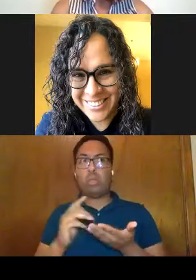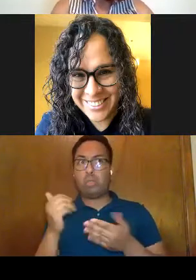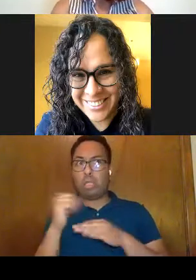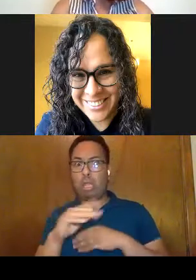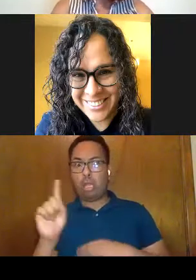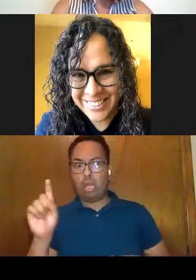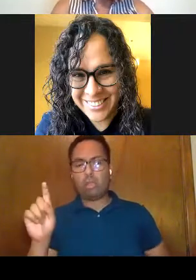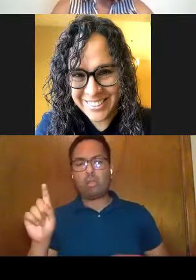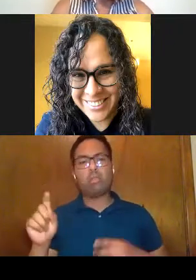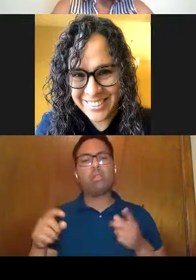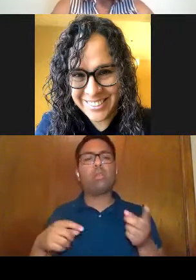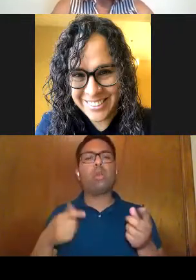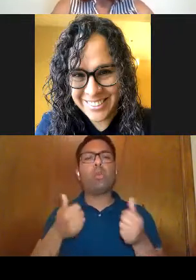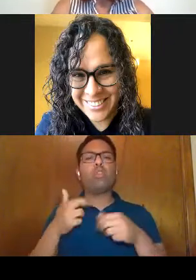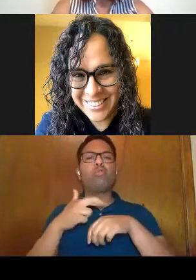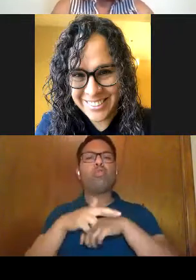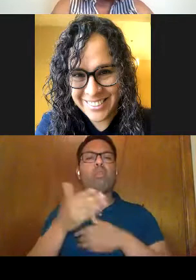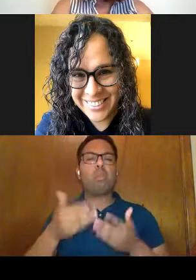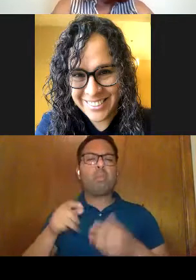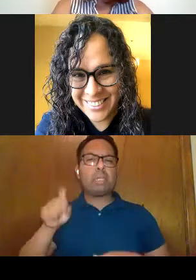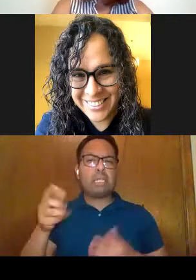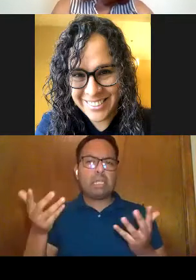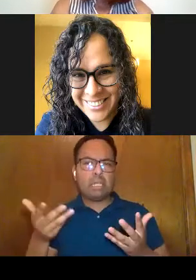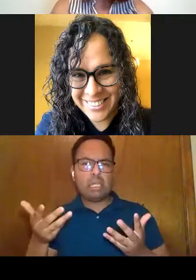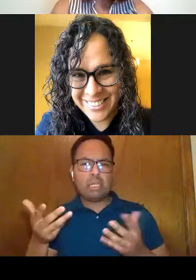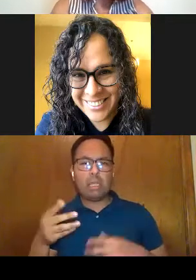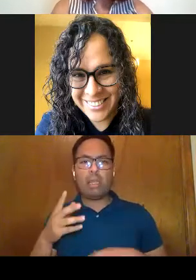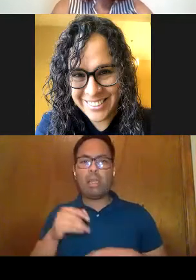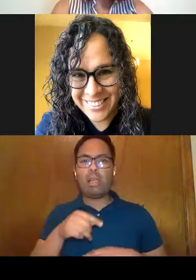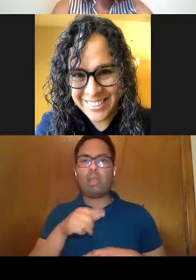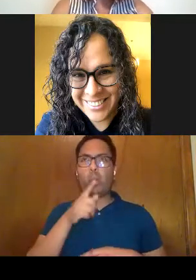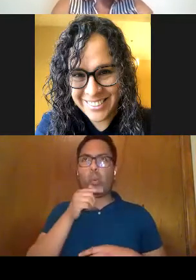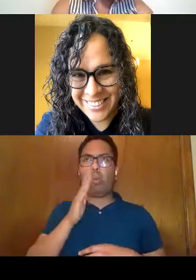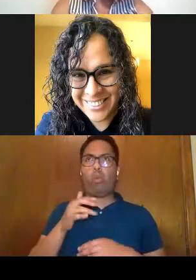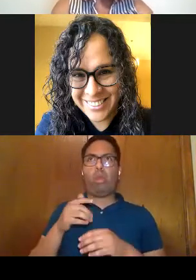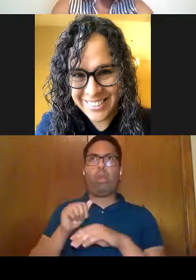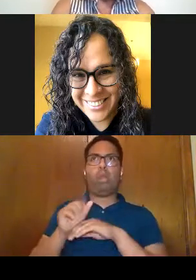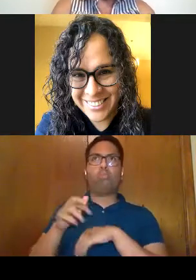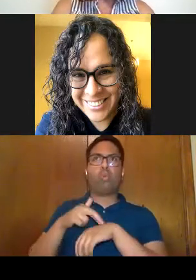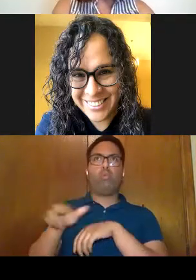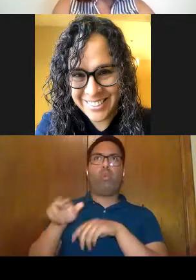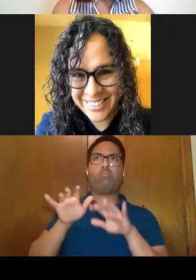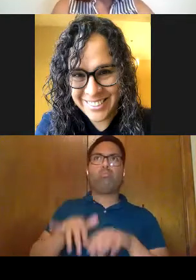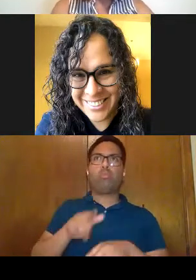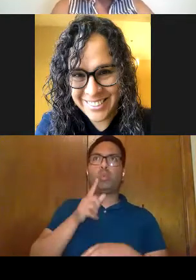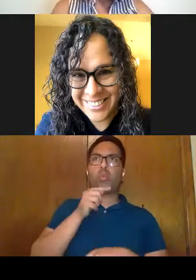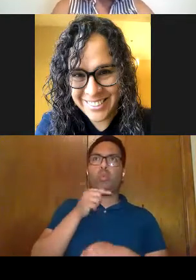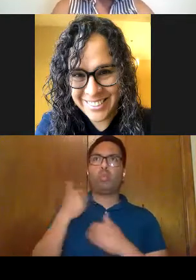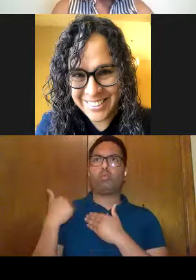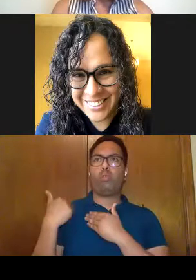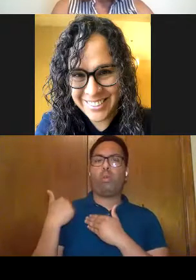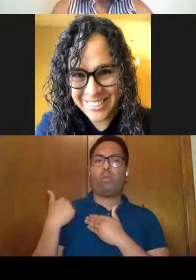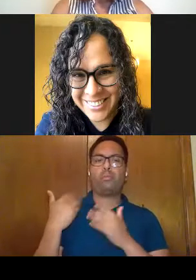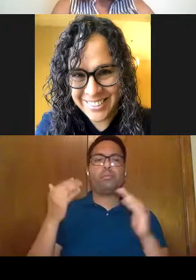What referrals might be needed, and who's going to make the referrals for you? And thinking forward about